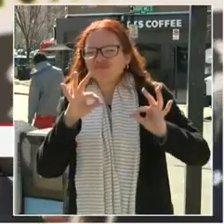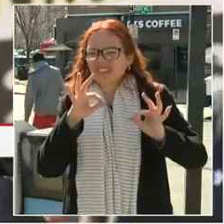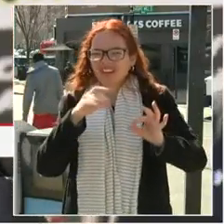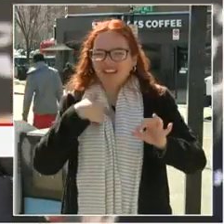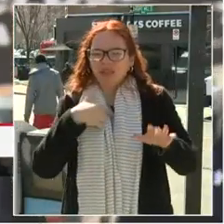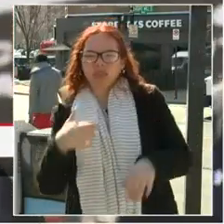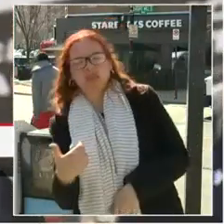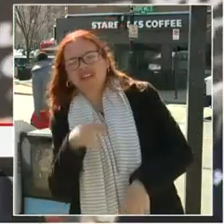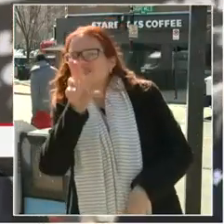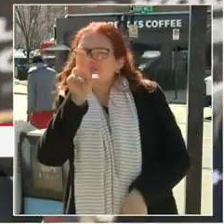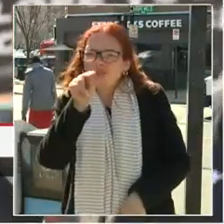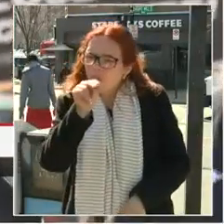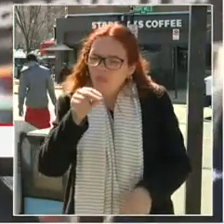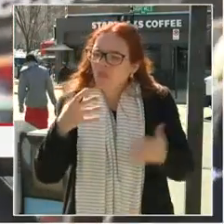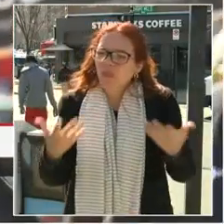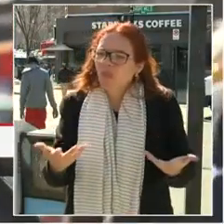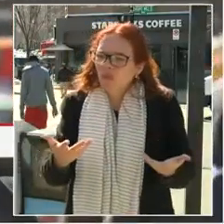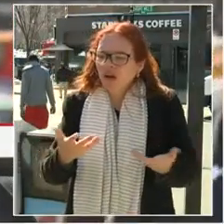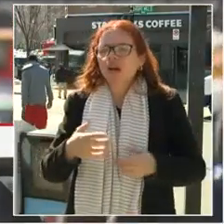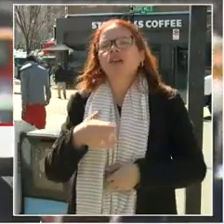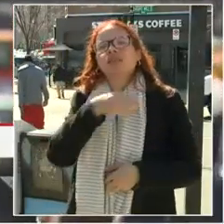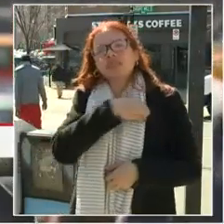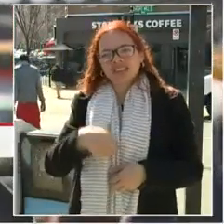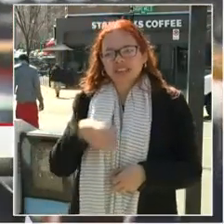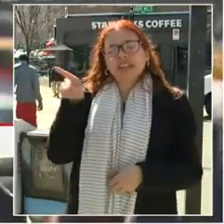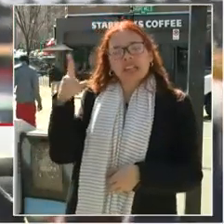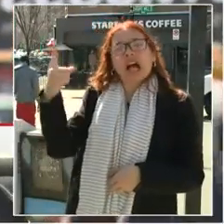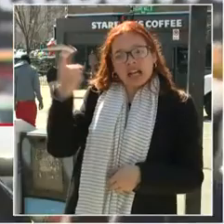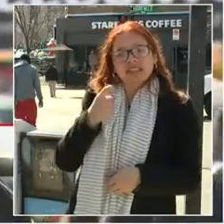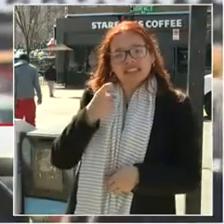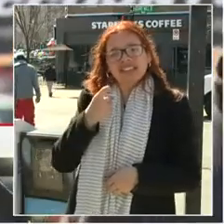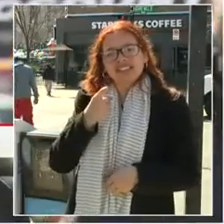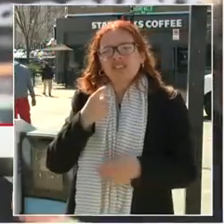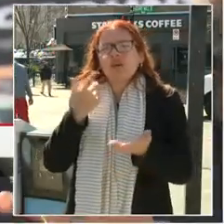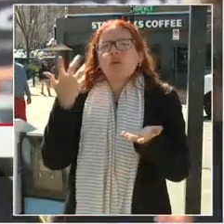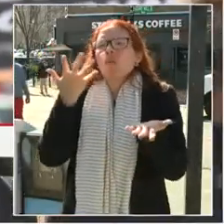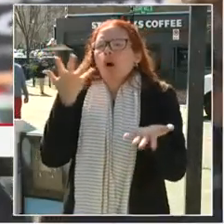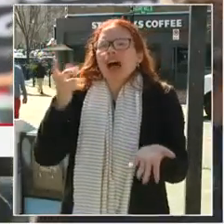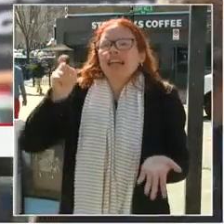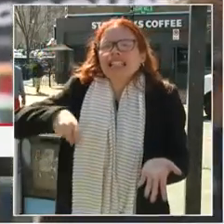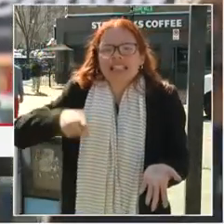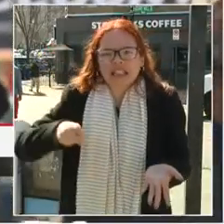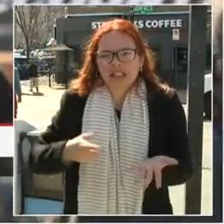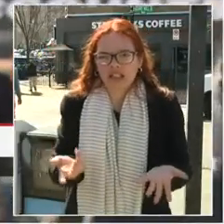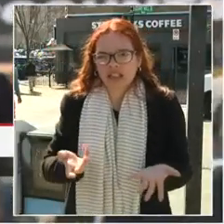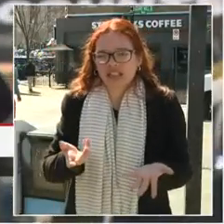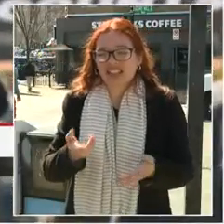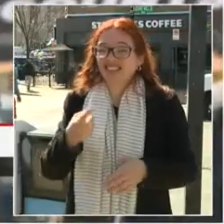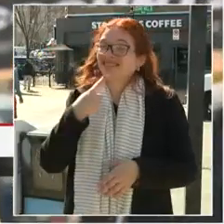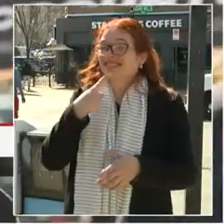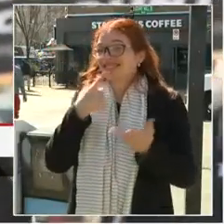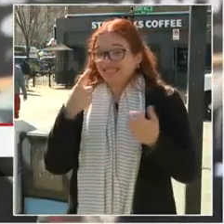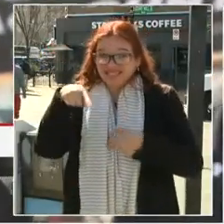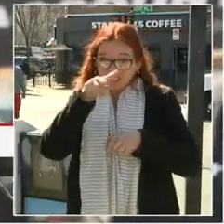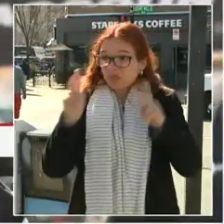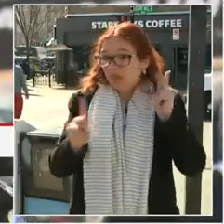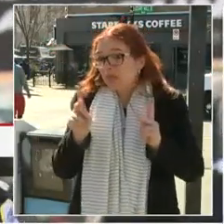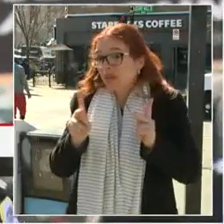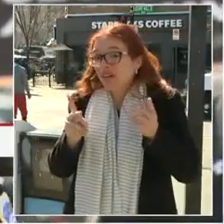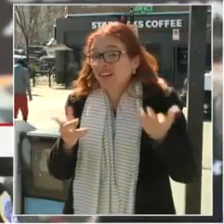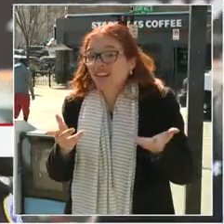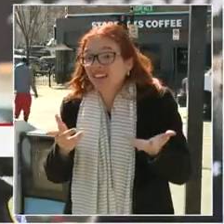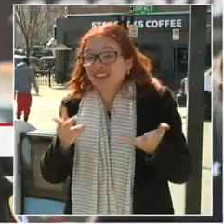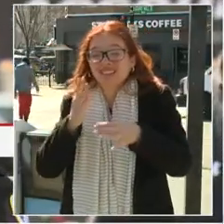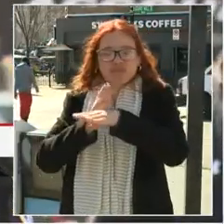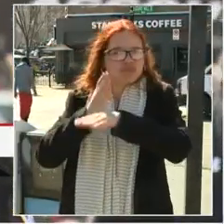the mayor and I, her question to me is, Chief, what do we need? What do we need? And, people, and I mean, this is just beyond me. Some people have